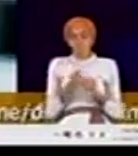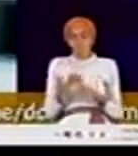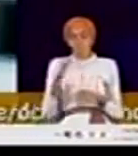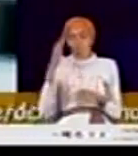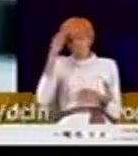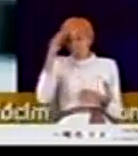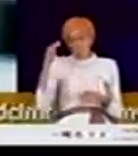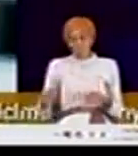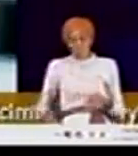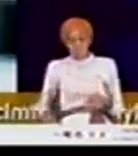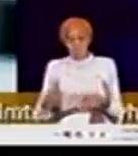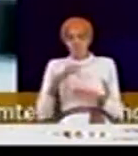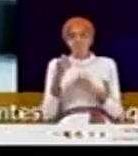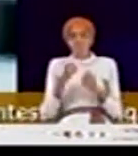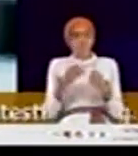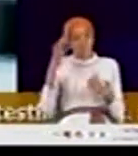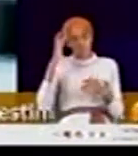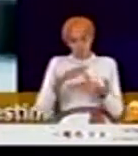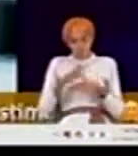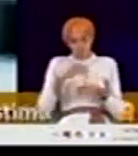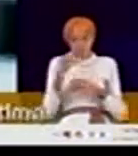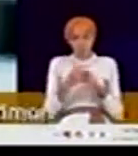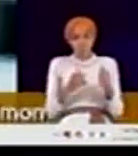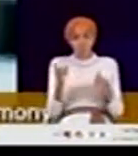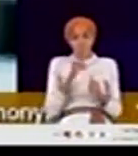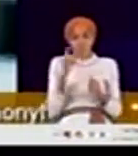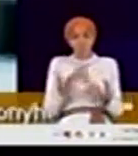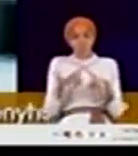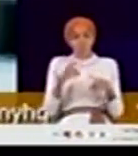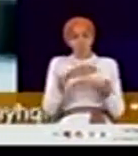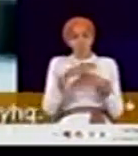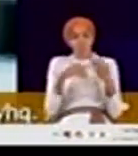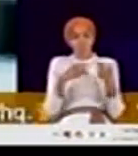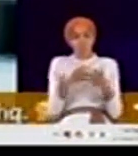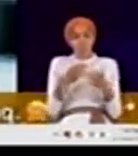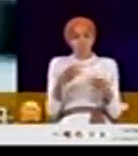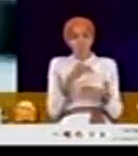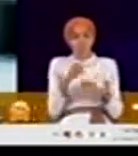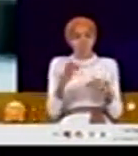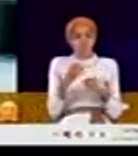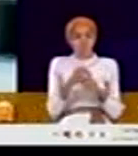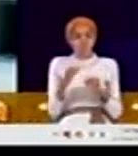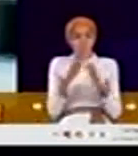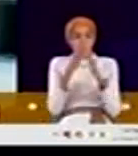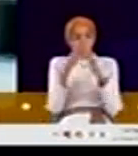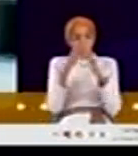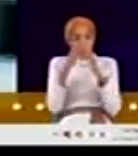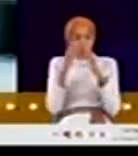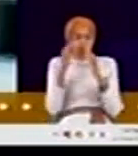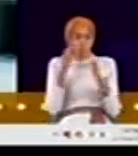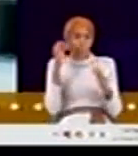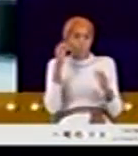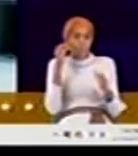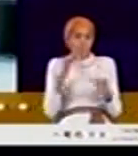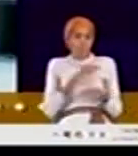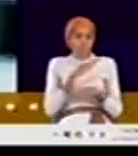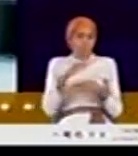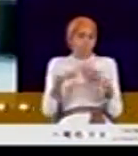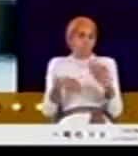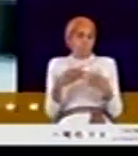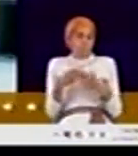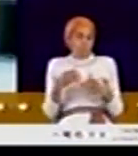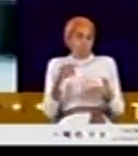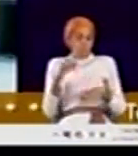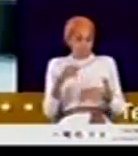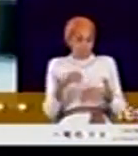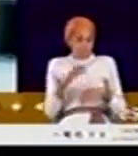I pray like this. But for all these things, after that, when I go to the house, the leg, all those swelling is gone. Praise